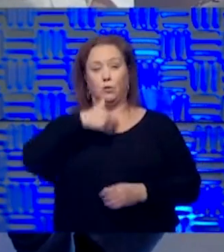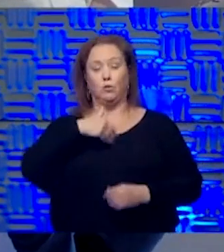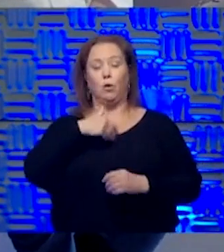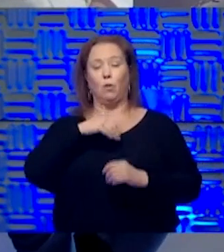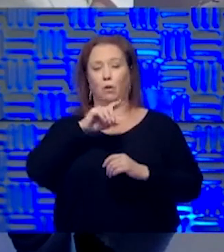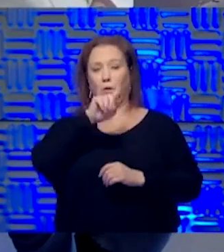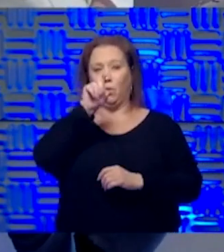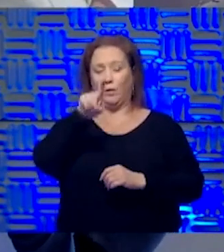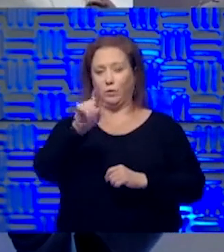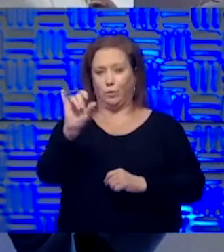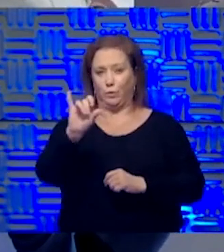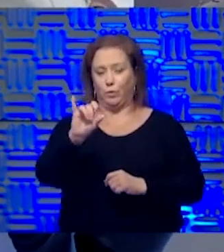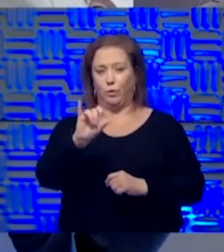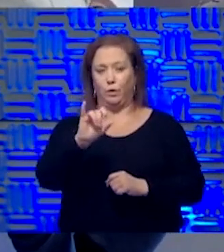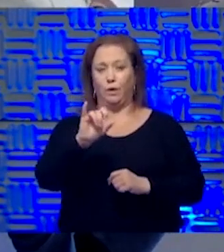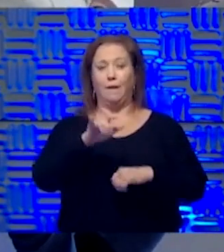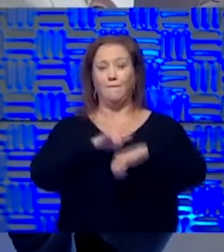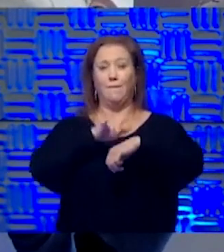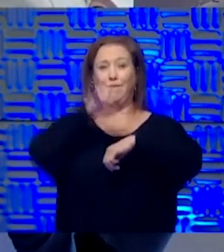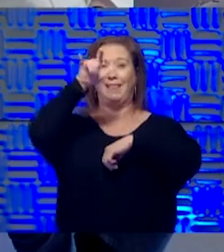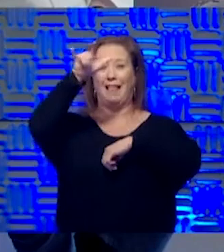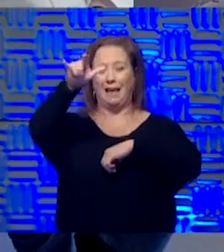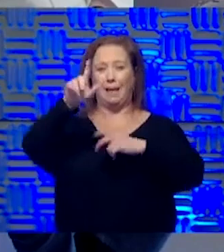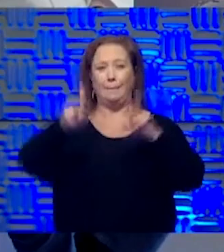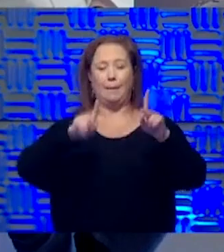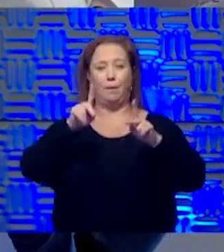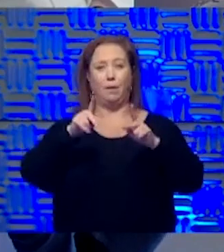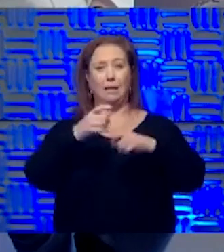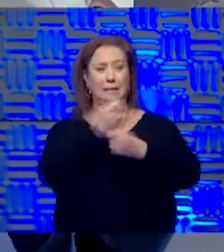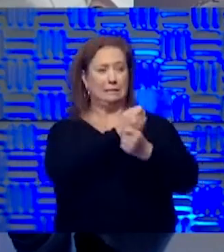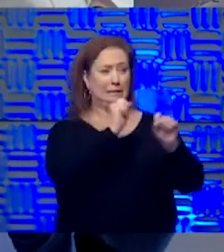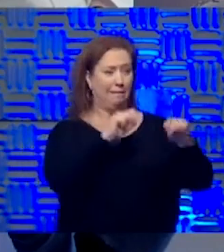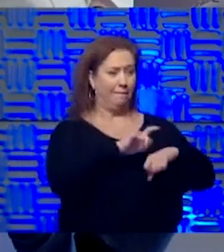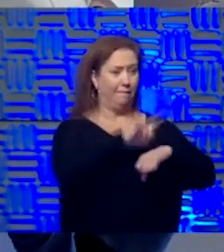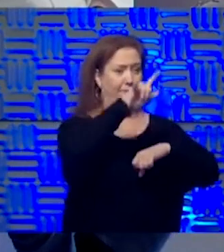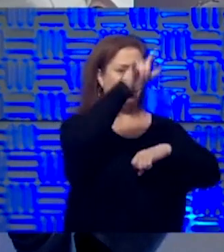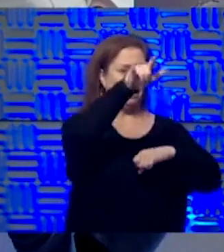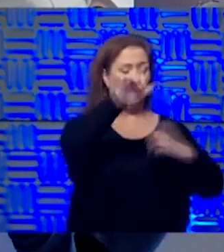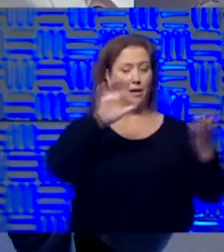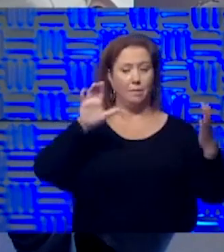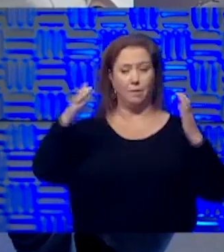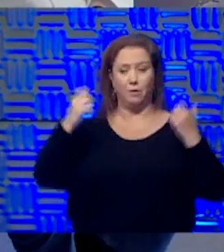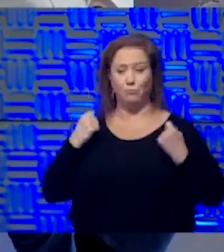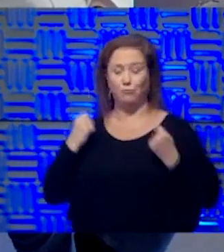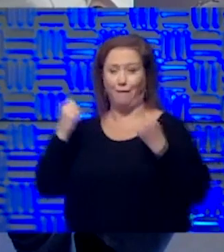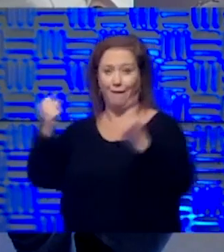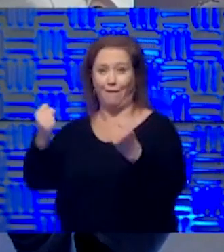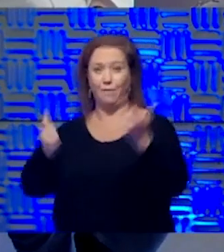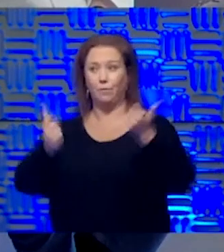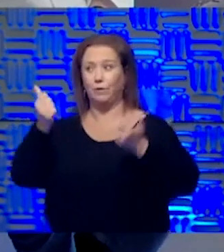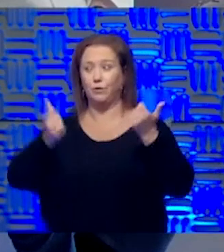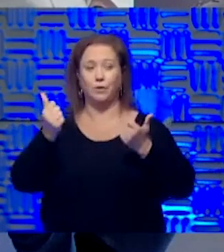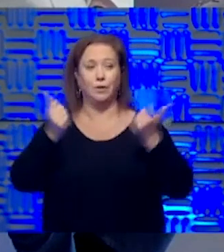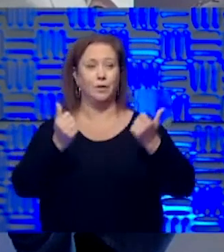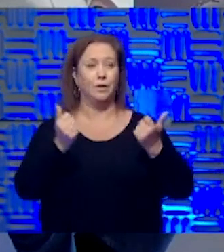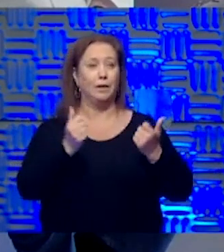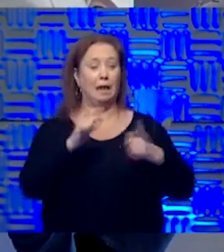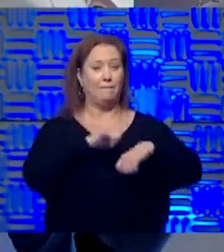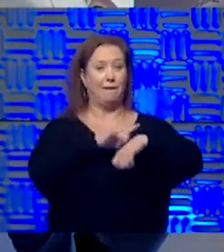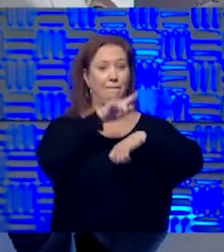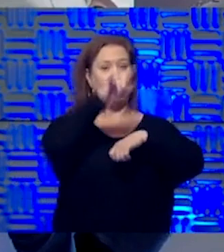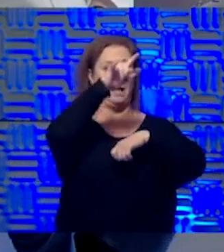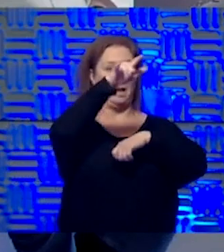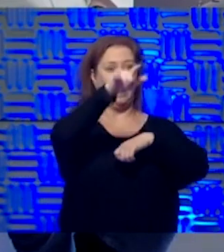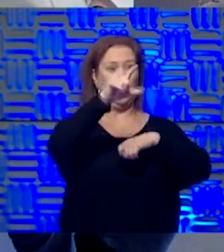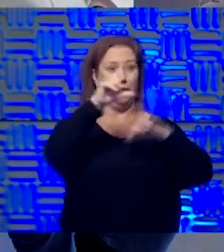to follow up on the theme of flying, we have a lot of questions. Is it safer to fly? Or safer to take a car? Dana, you and I if